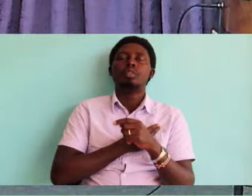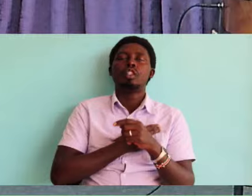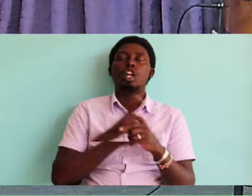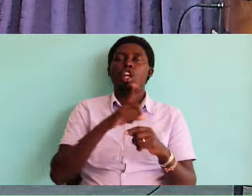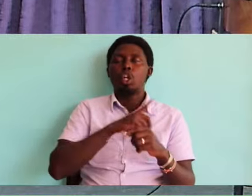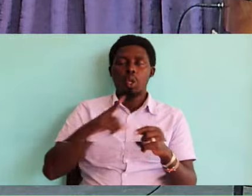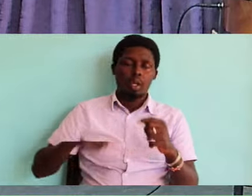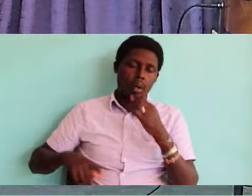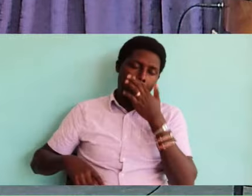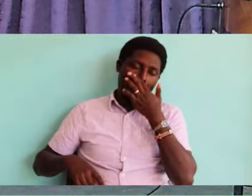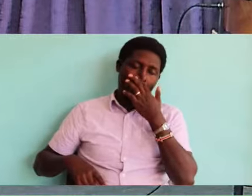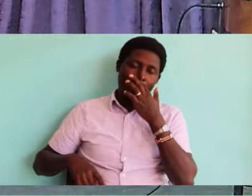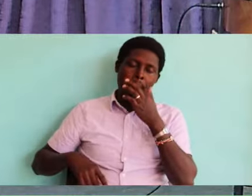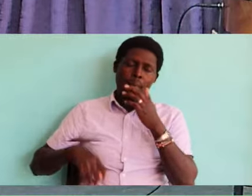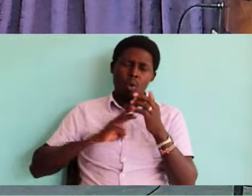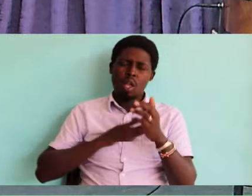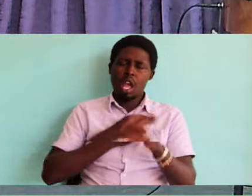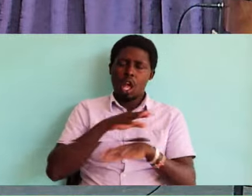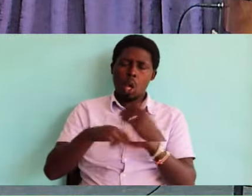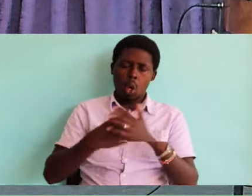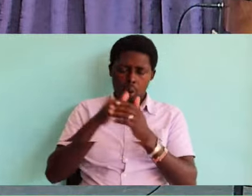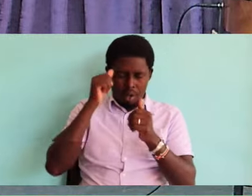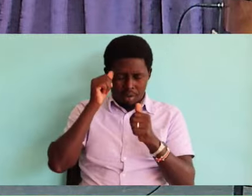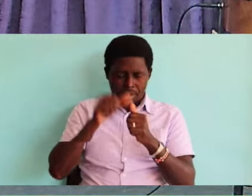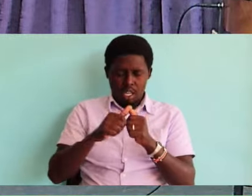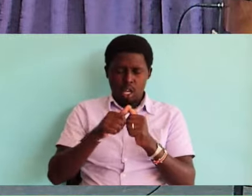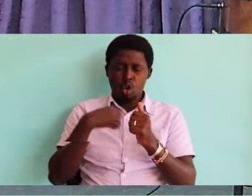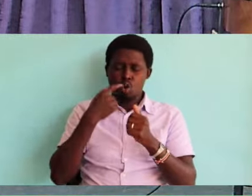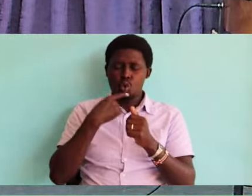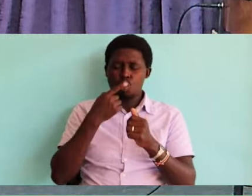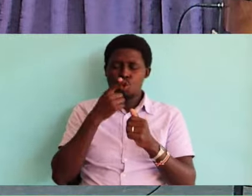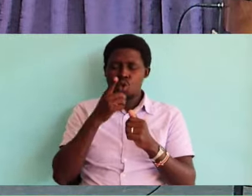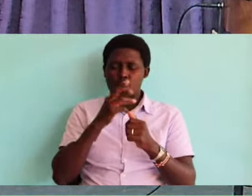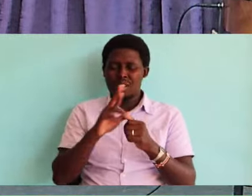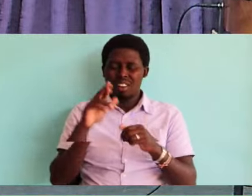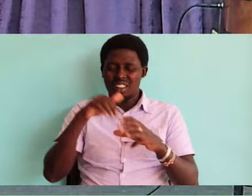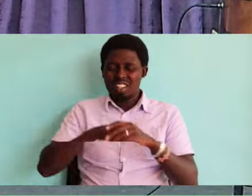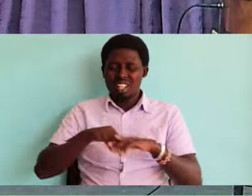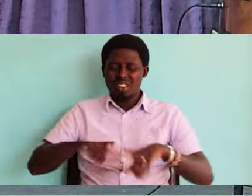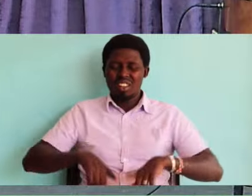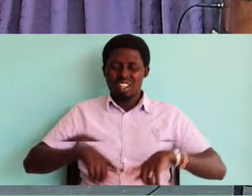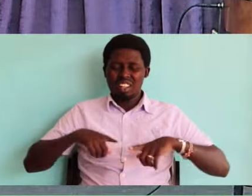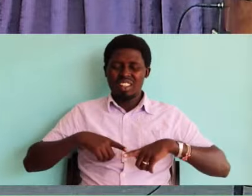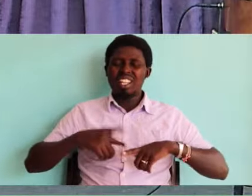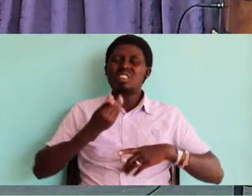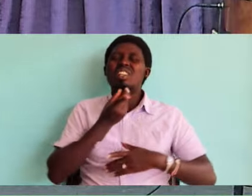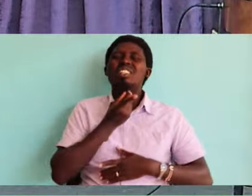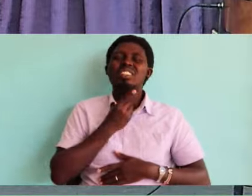Lord, we are reminded of who you are and your desire for us.